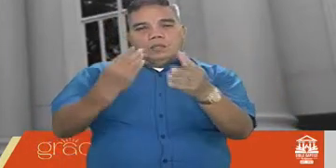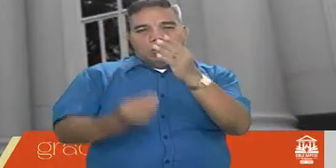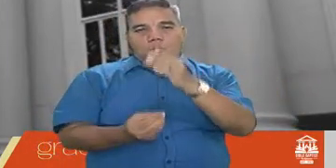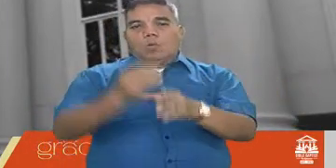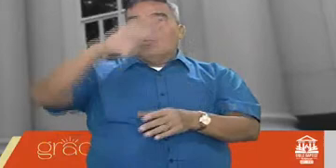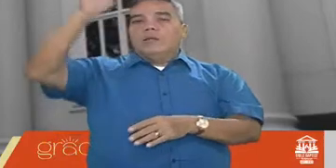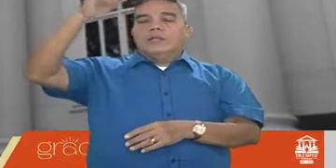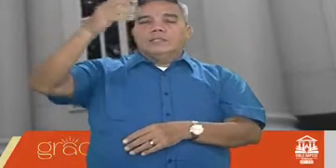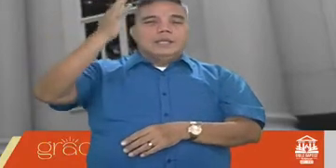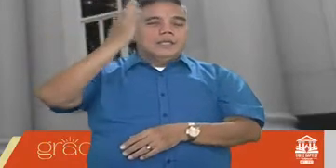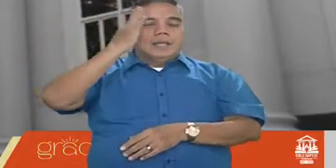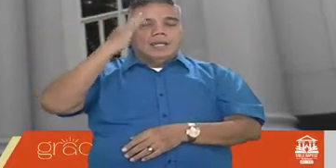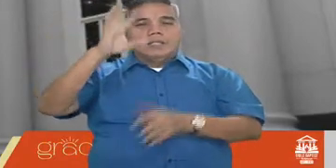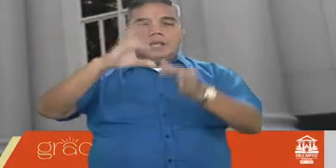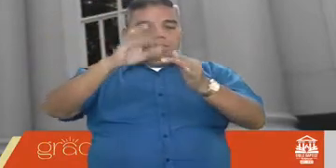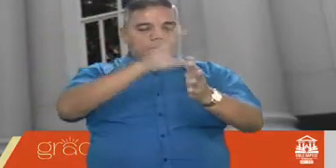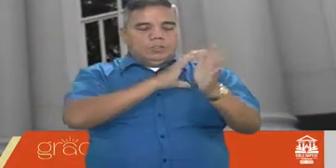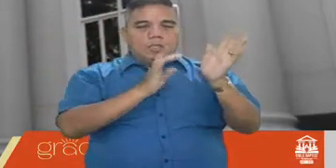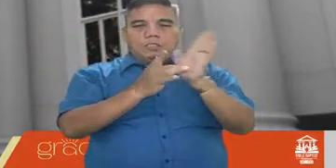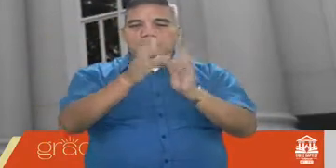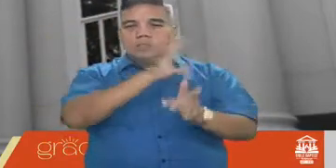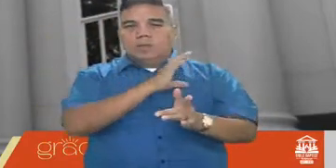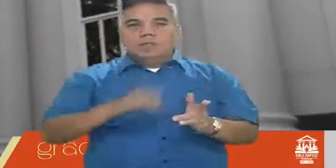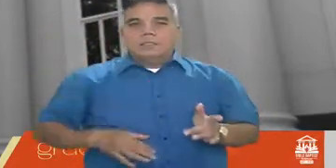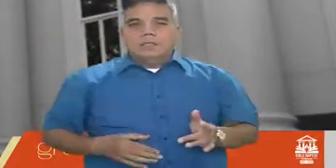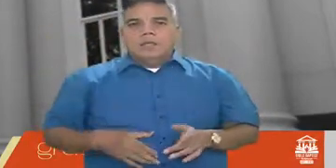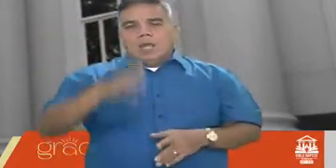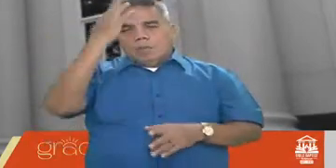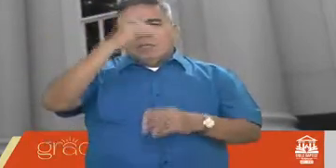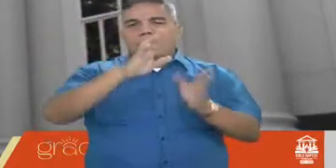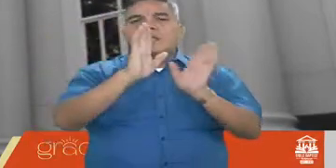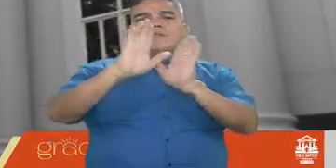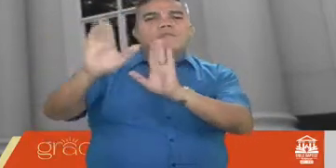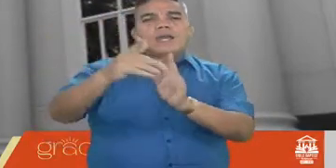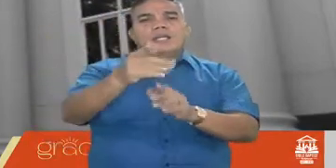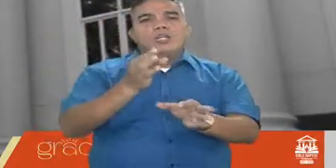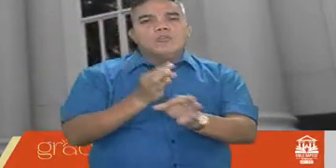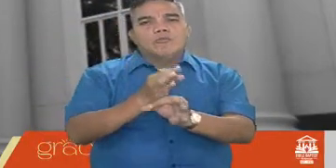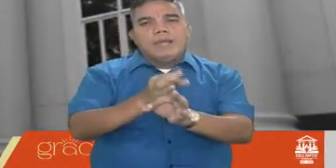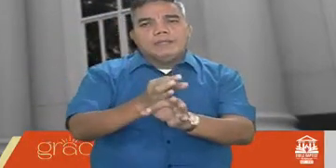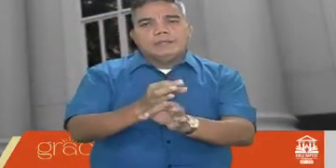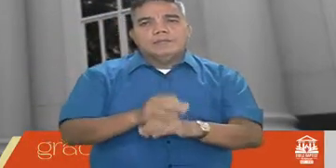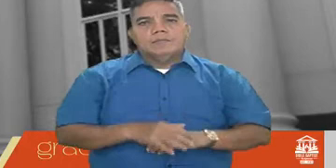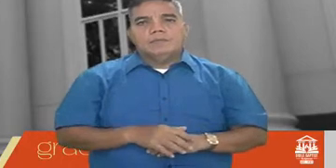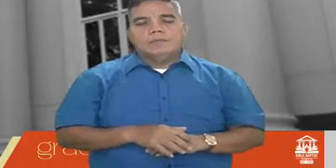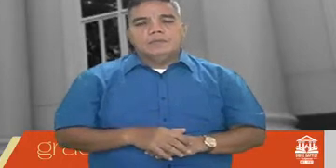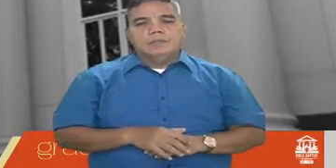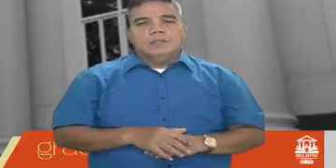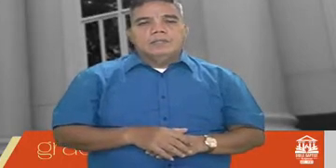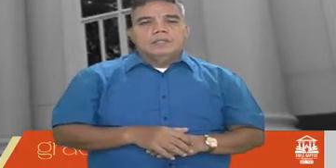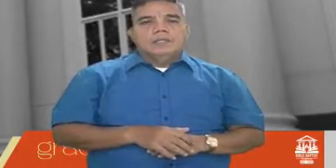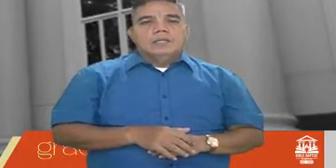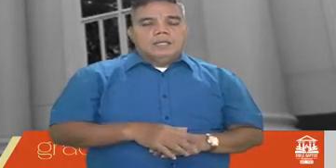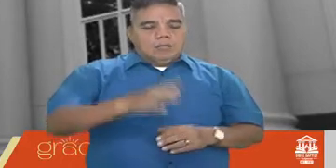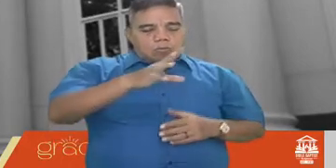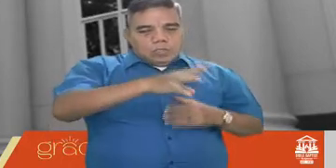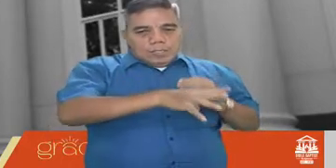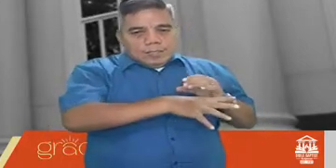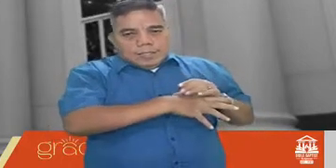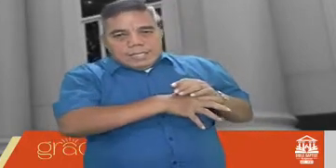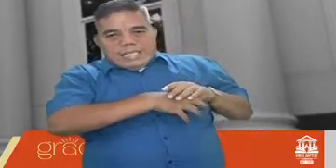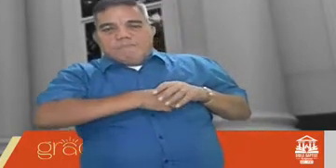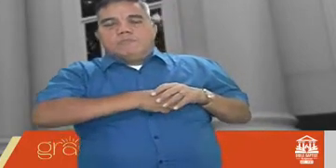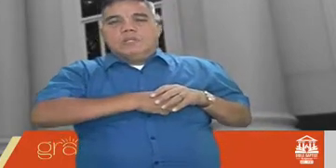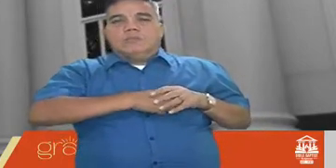Christ. How can you keep a root of bitterness from defiling your faith? Dili pwede. Labnuto na to, ibdo na